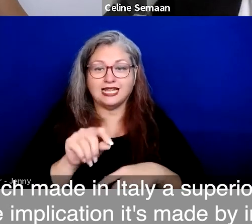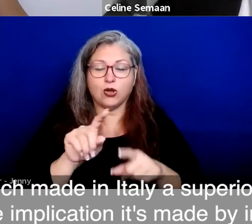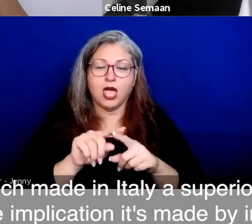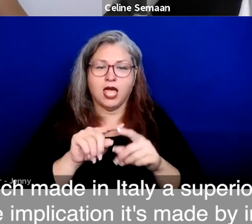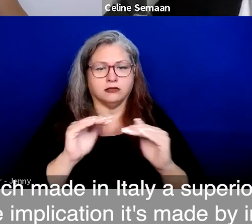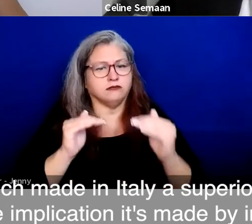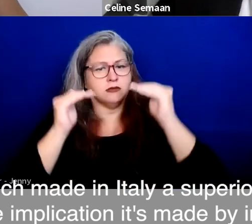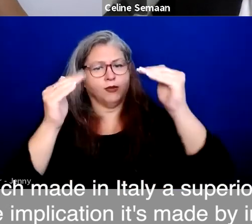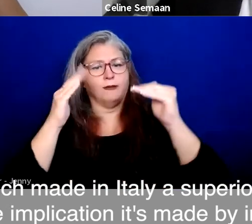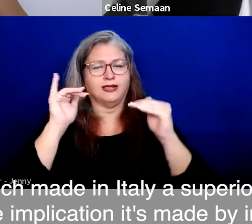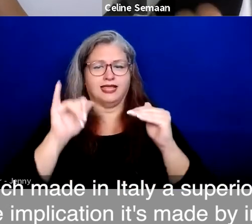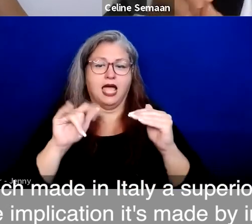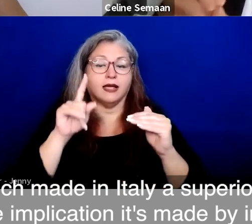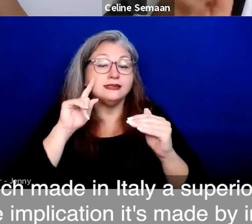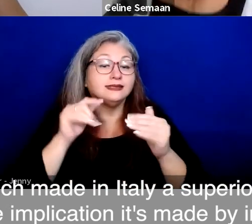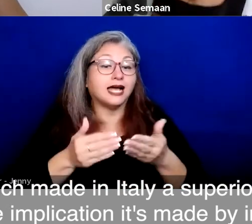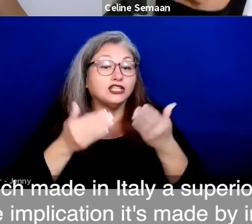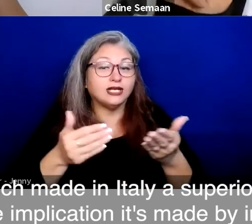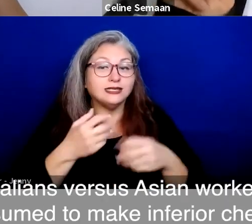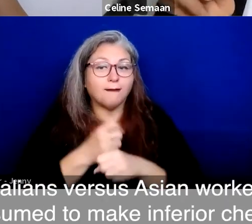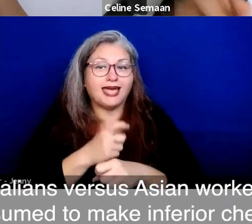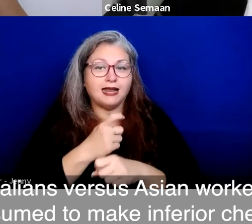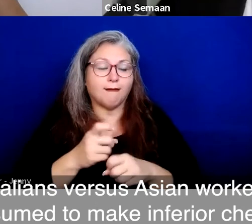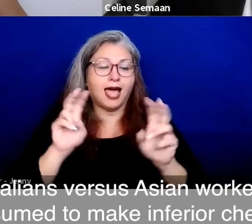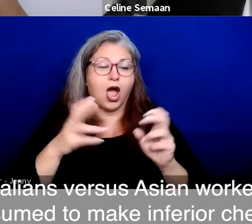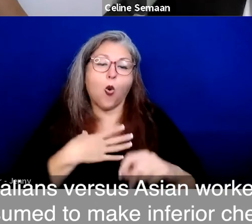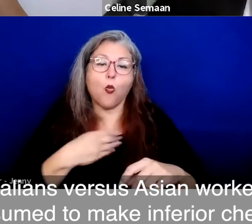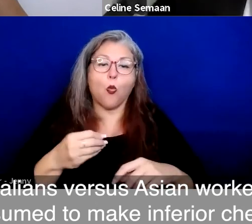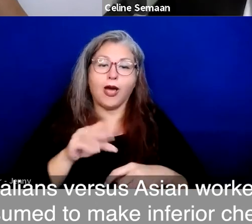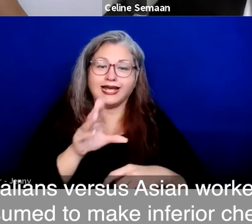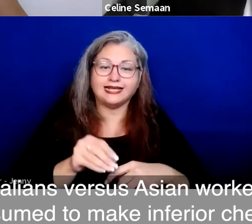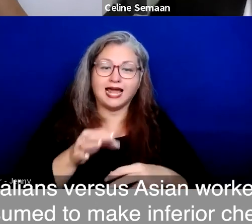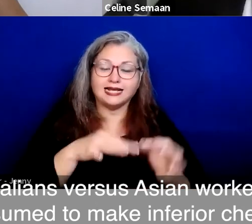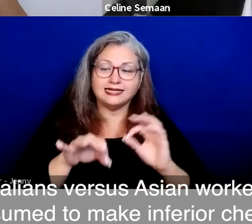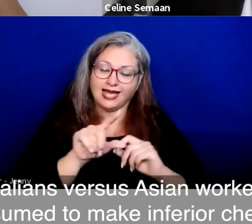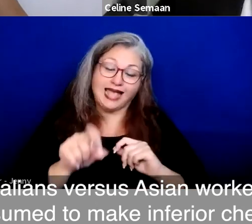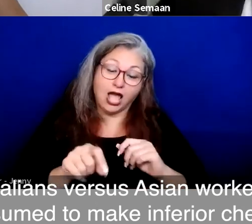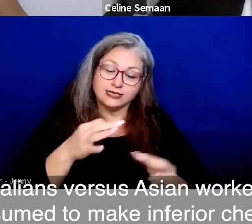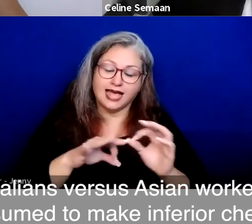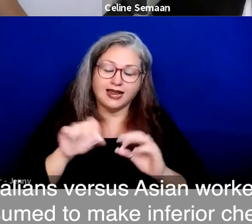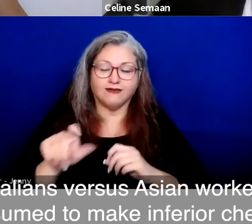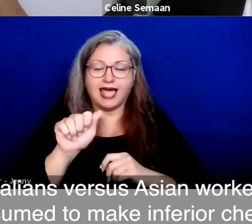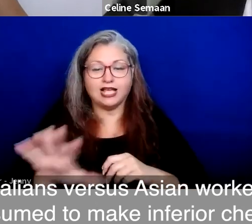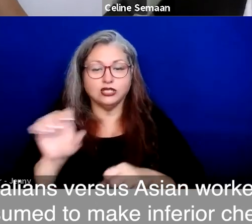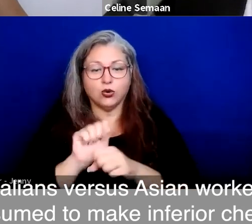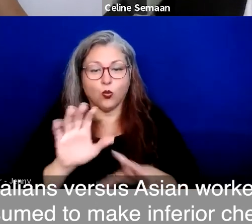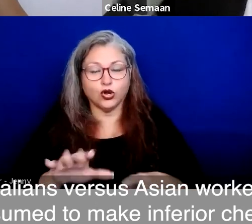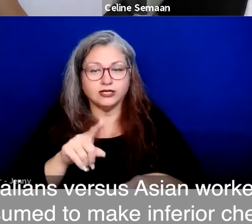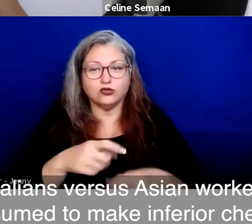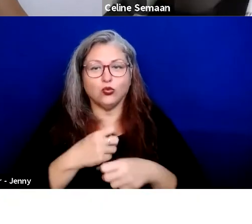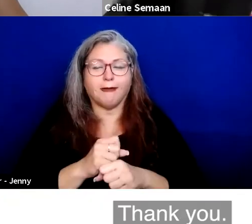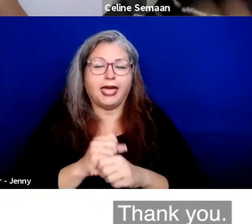superior because of the implication it's made by implied white Italians versus Asian workers who are assumed to make inferior,